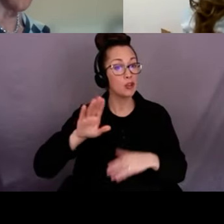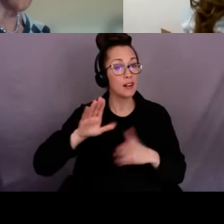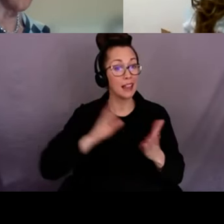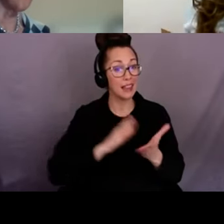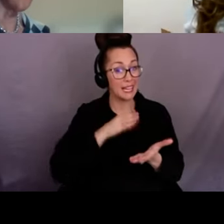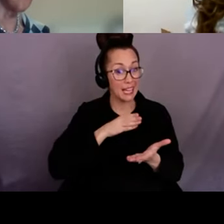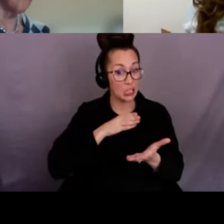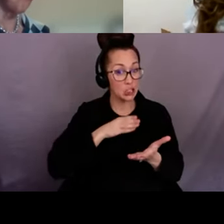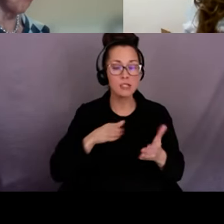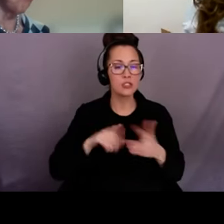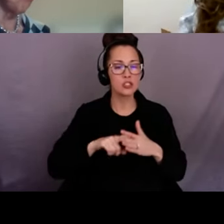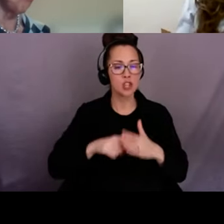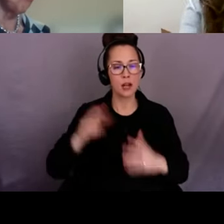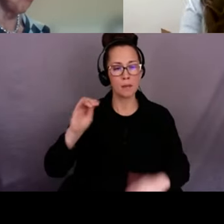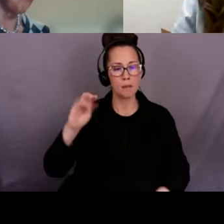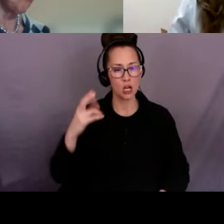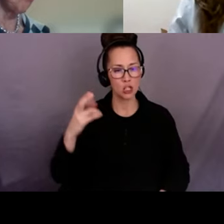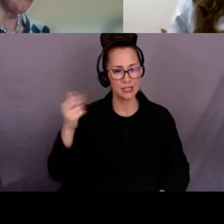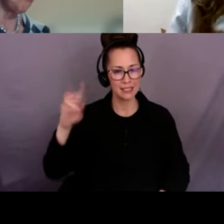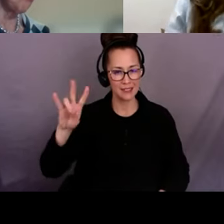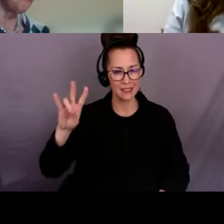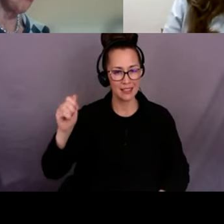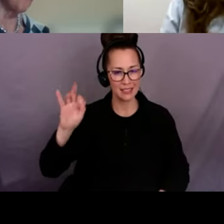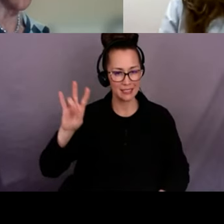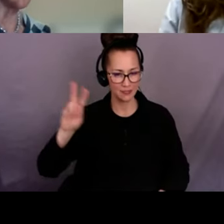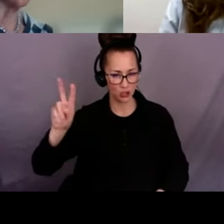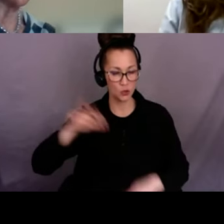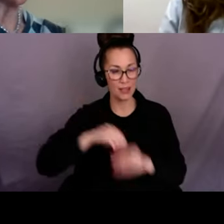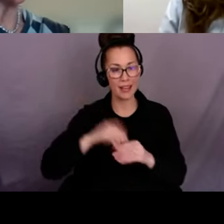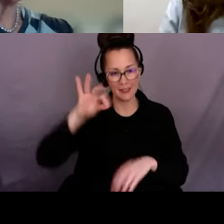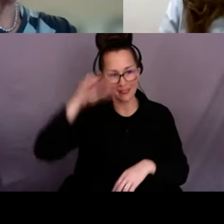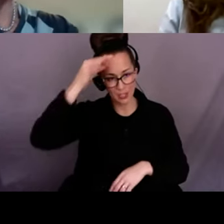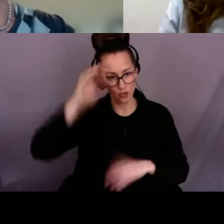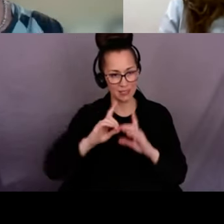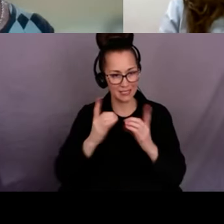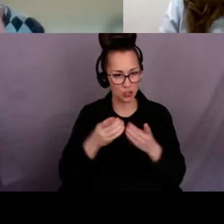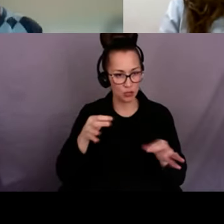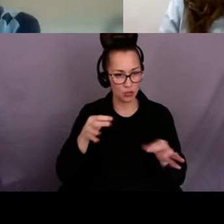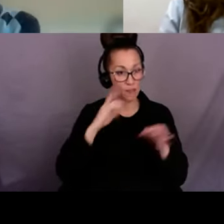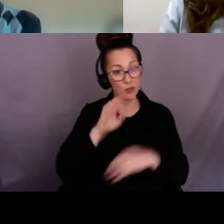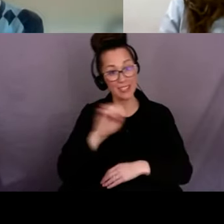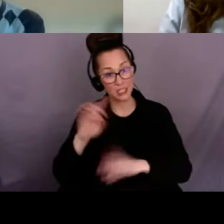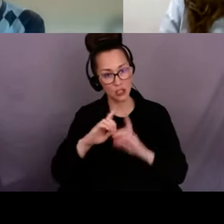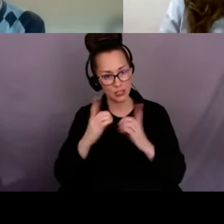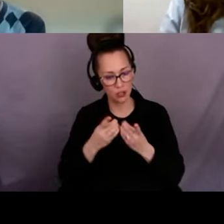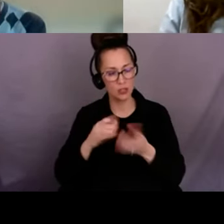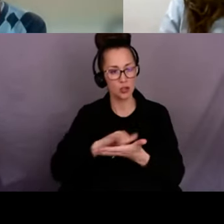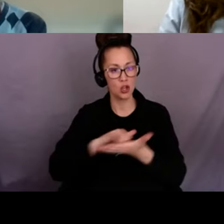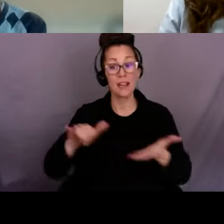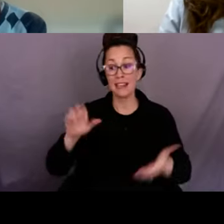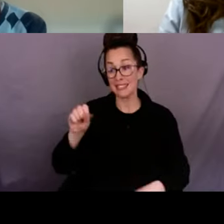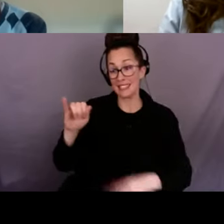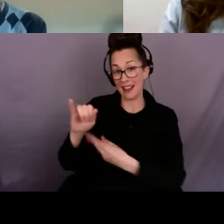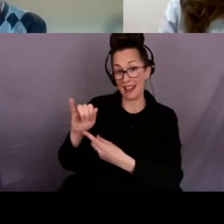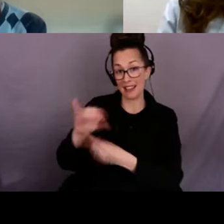on March 17th, 1972 in the Federal District Court for the Eastern District of New York, because Staten Island is in